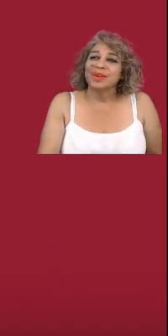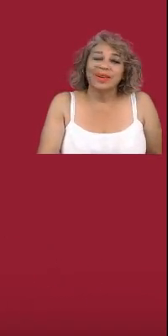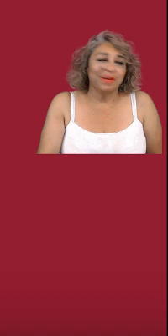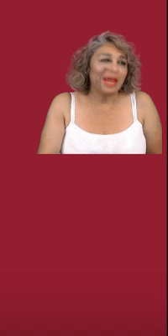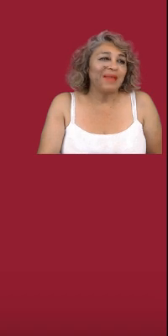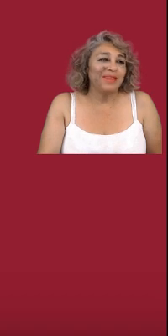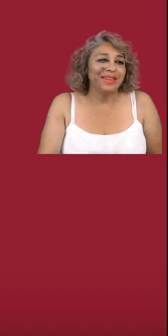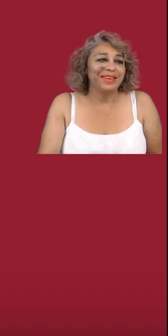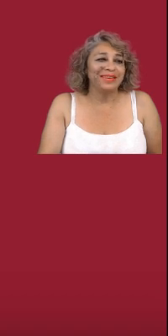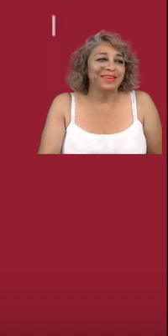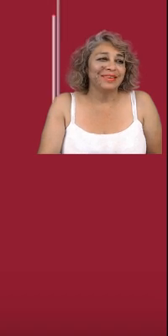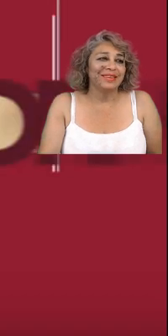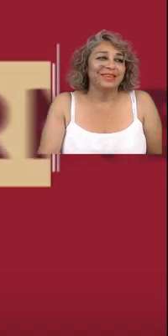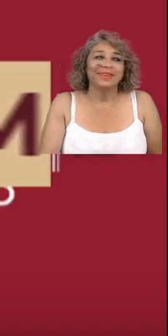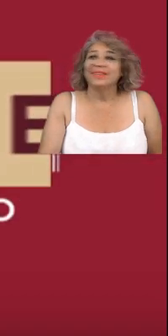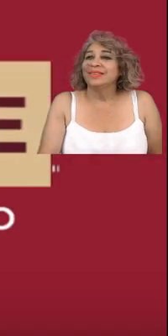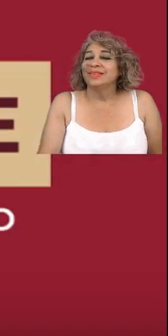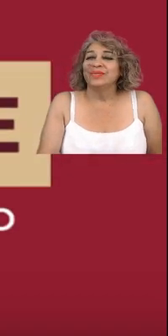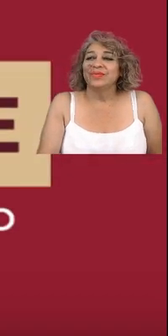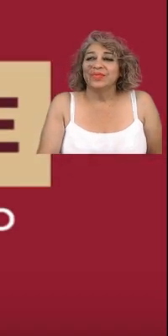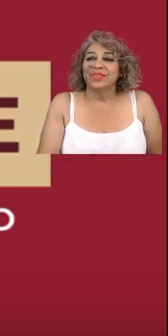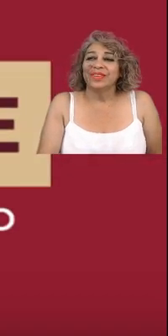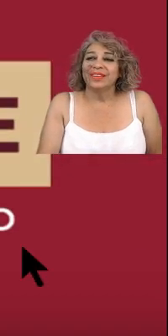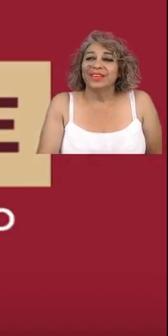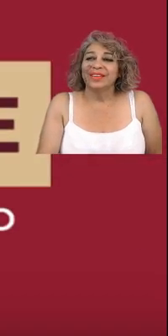comply with it and